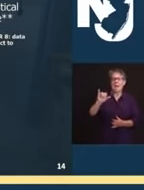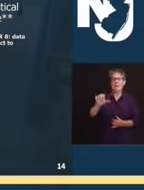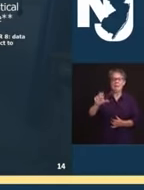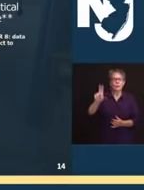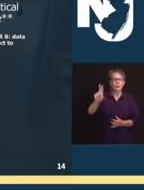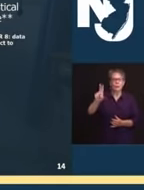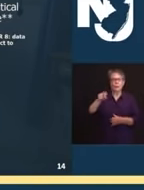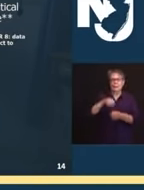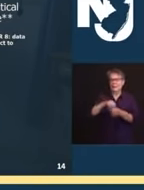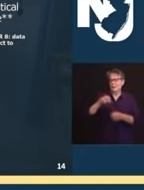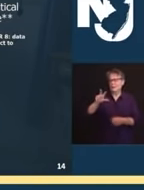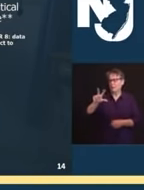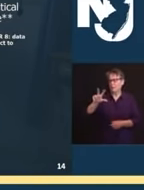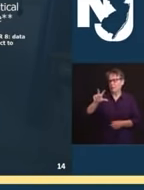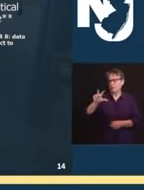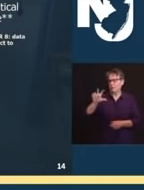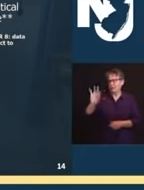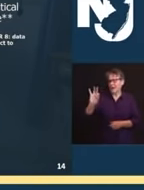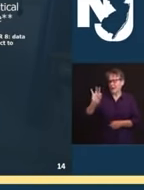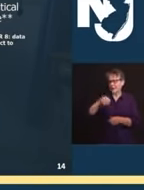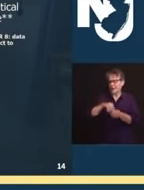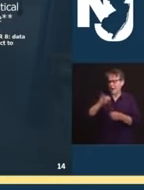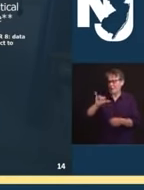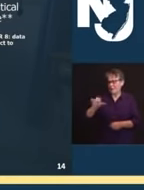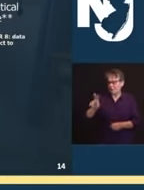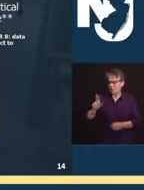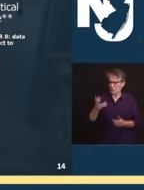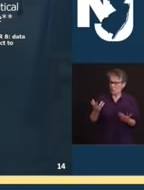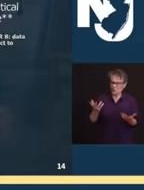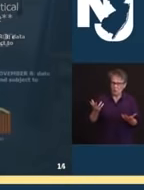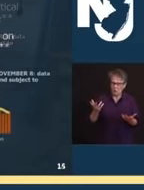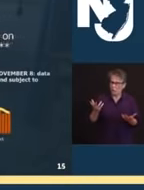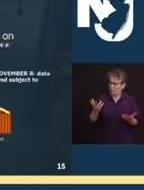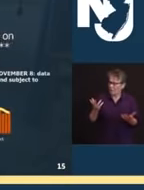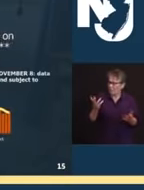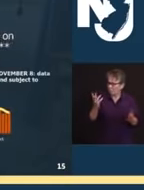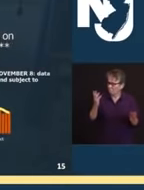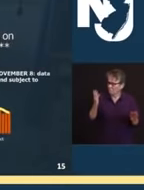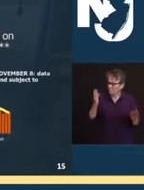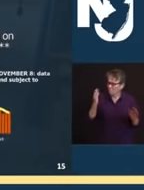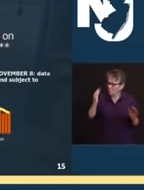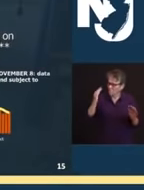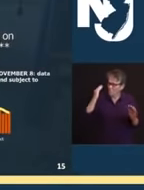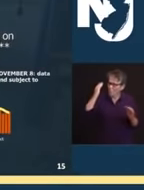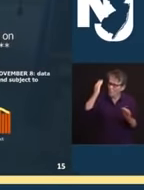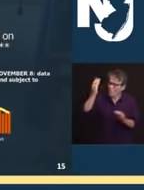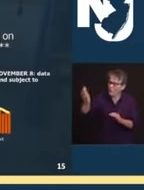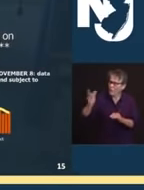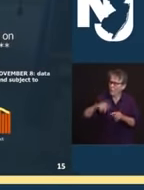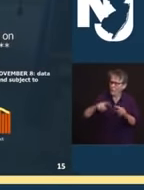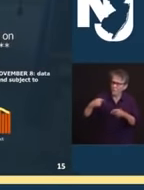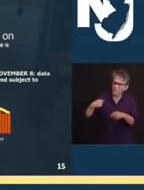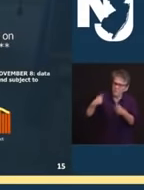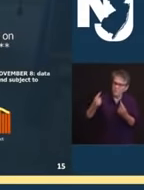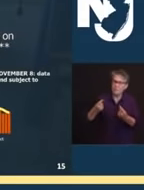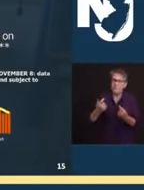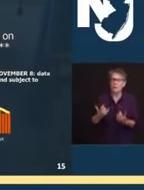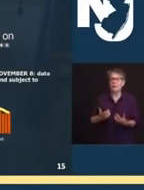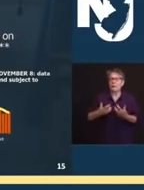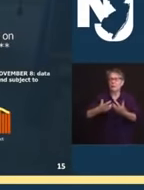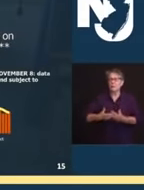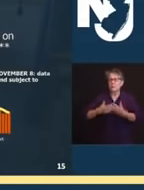in ICU since June 17, and 94 ventilators were in use. I went back and forth with